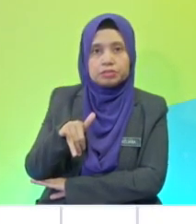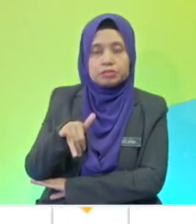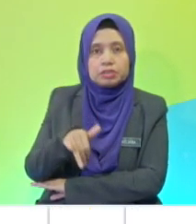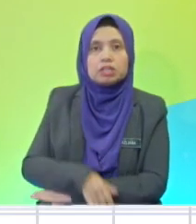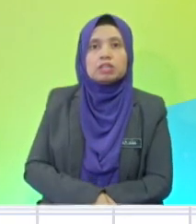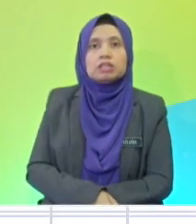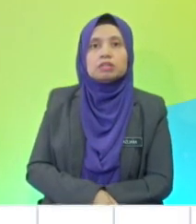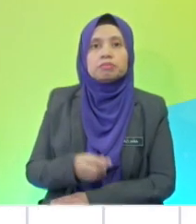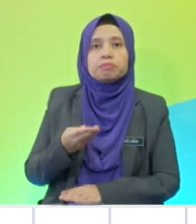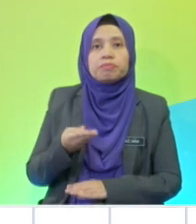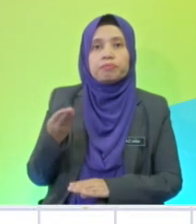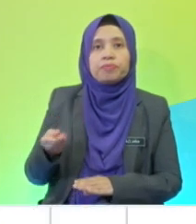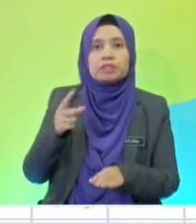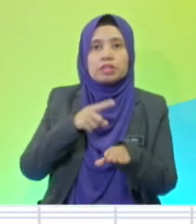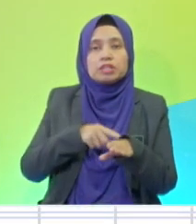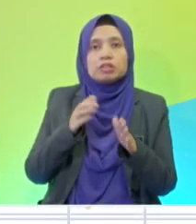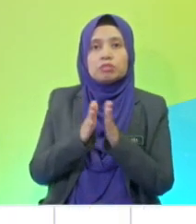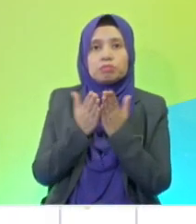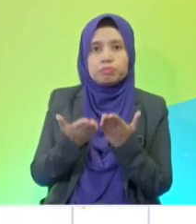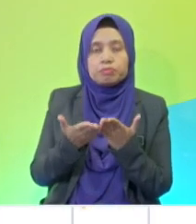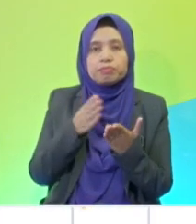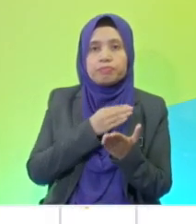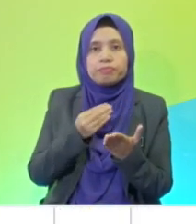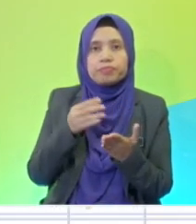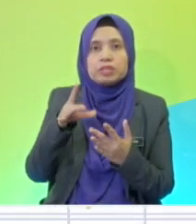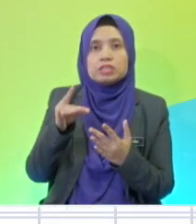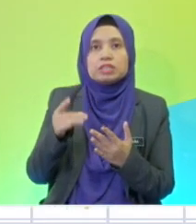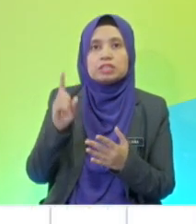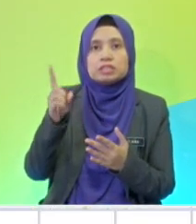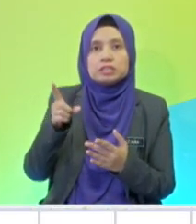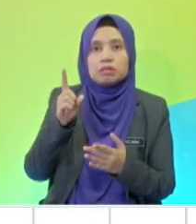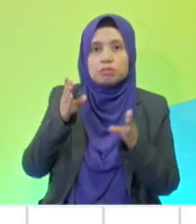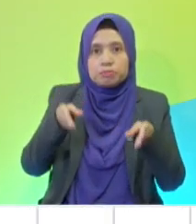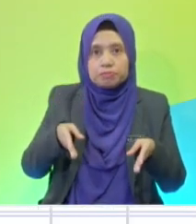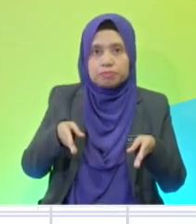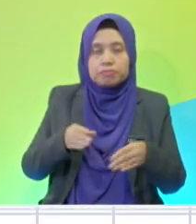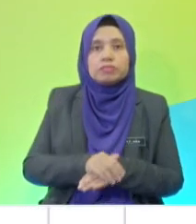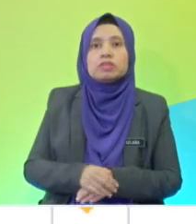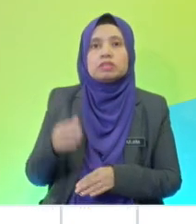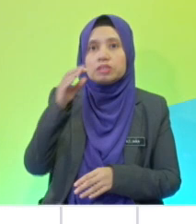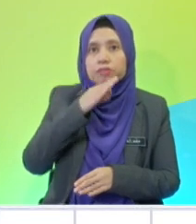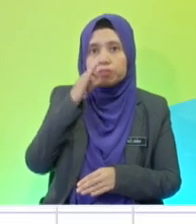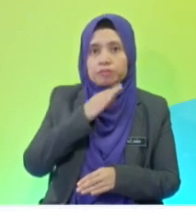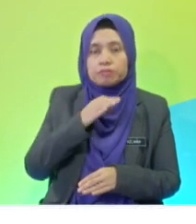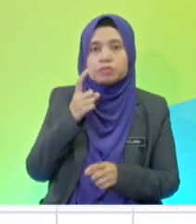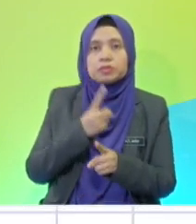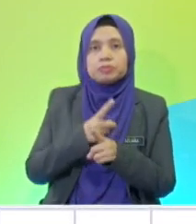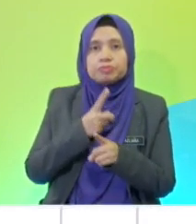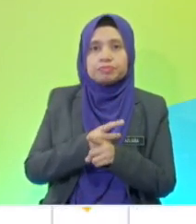some things in a box and hide it somewhere so that people in the future can find it. That's